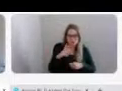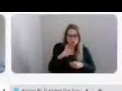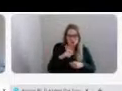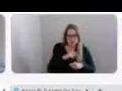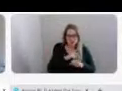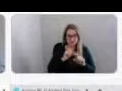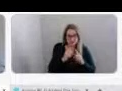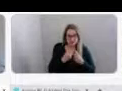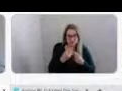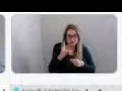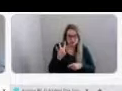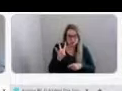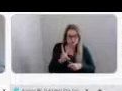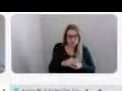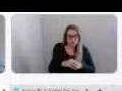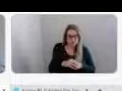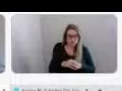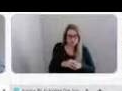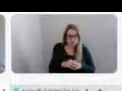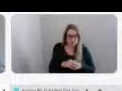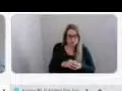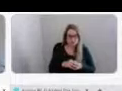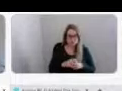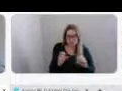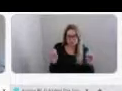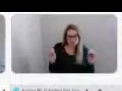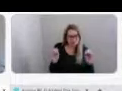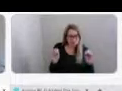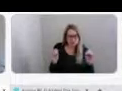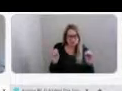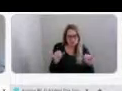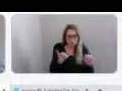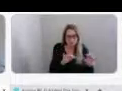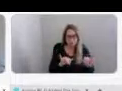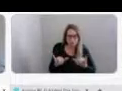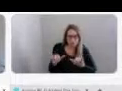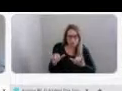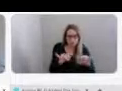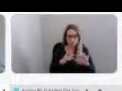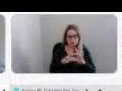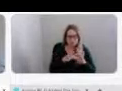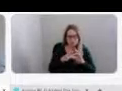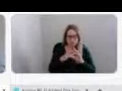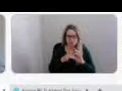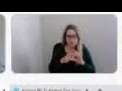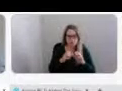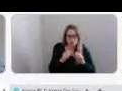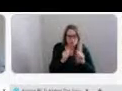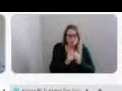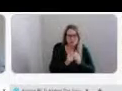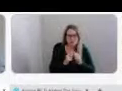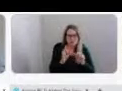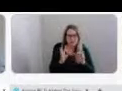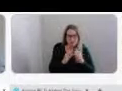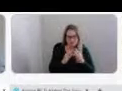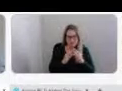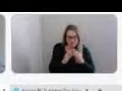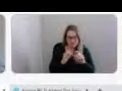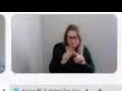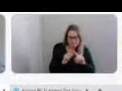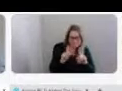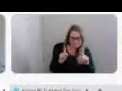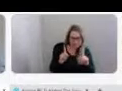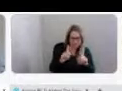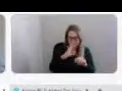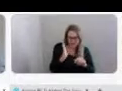seven uh which has nothing in common uh with flagstaff even though i